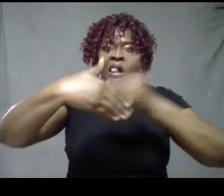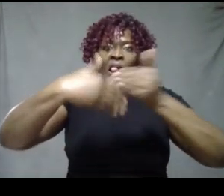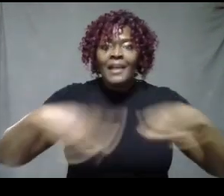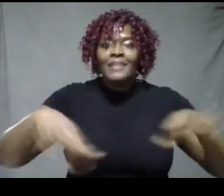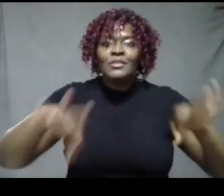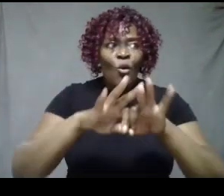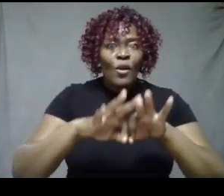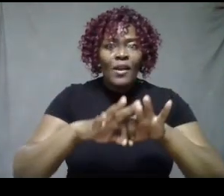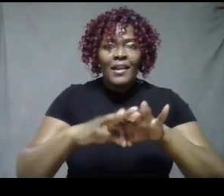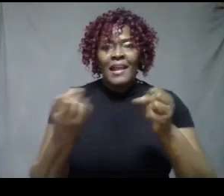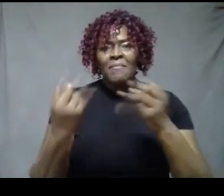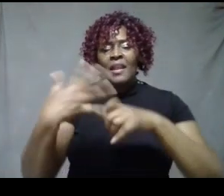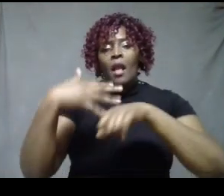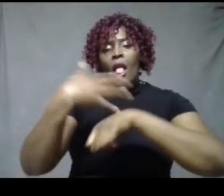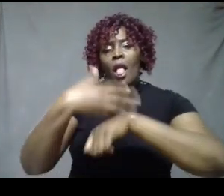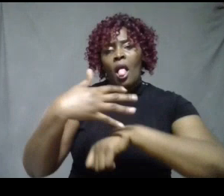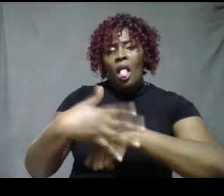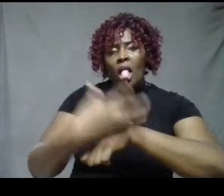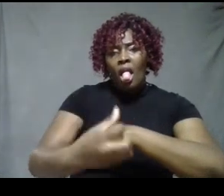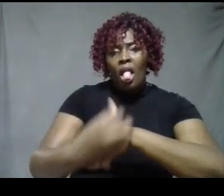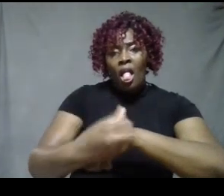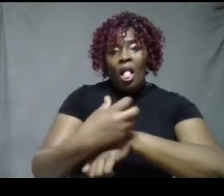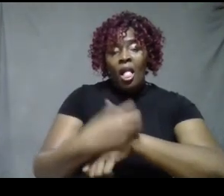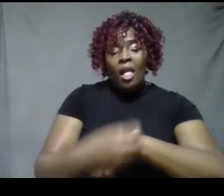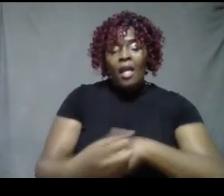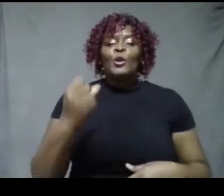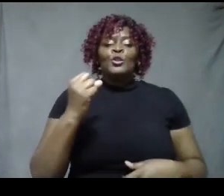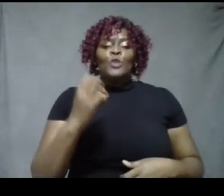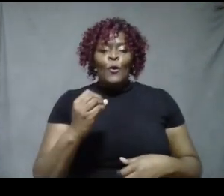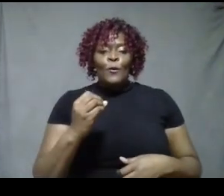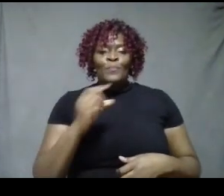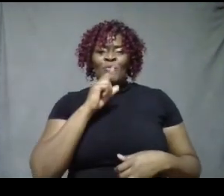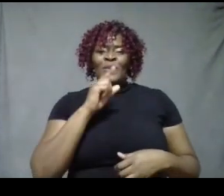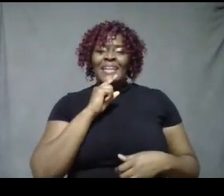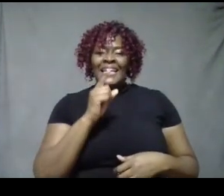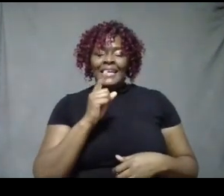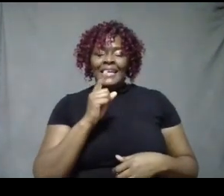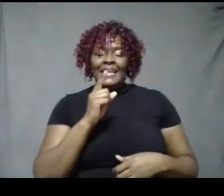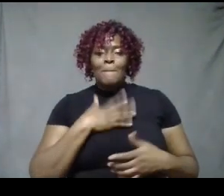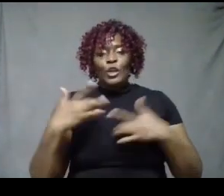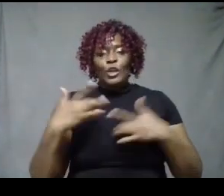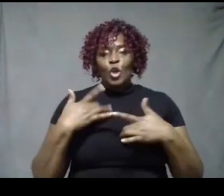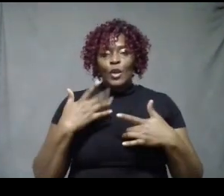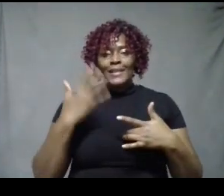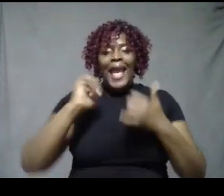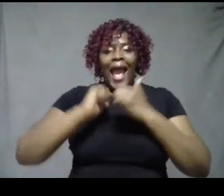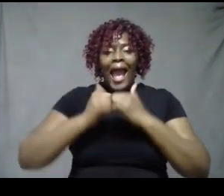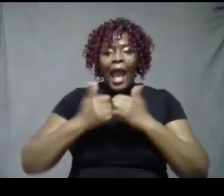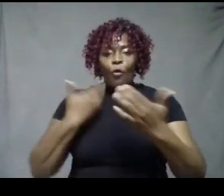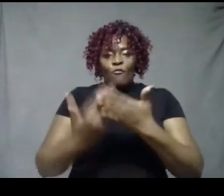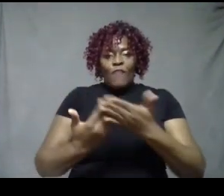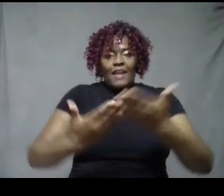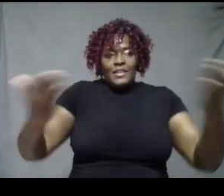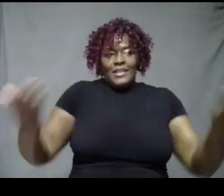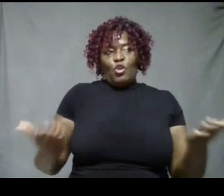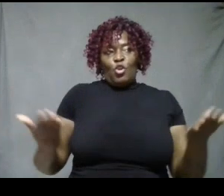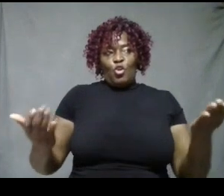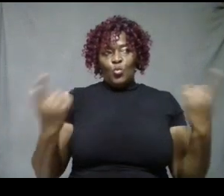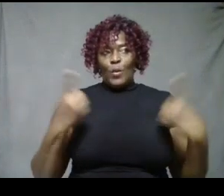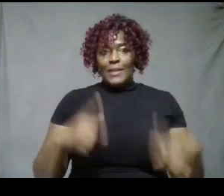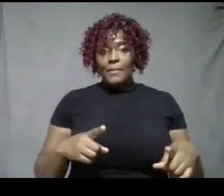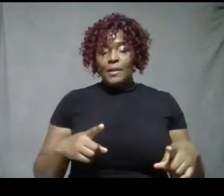time. My concern is the way we got to this settlement. I heard Mr. Baird and others on the